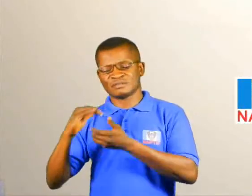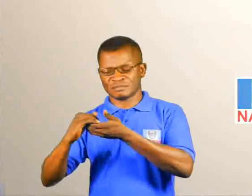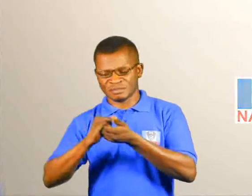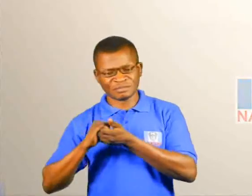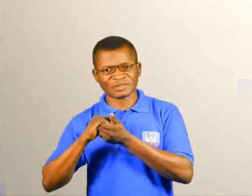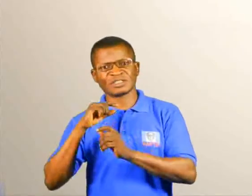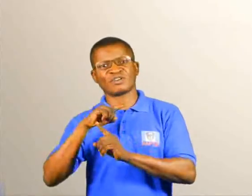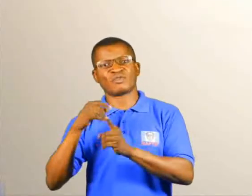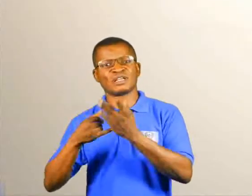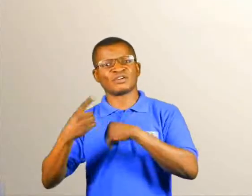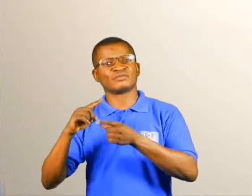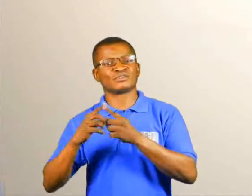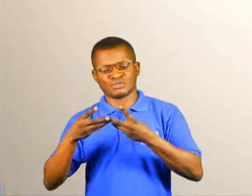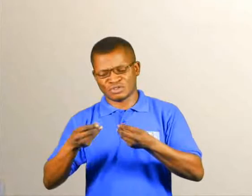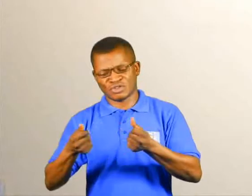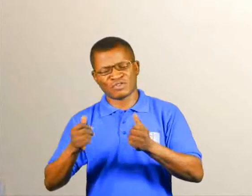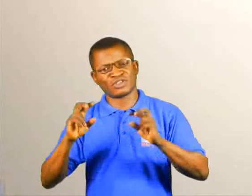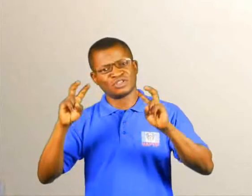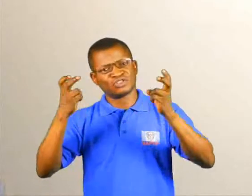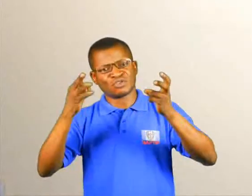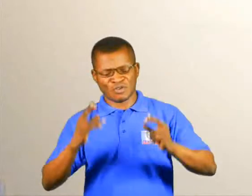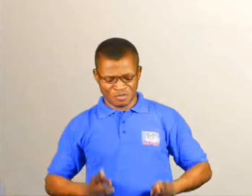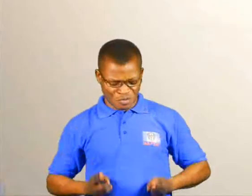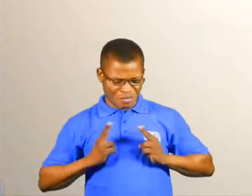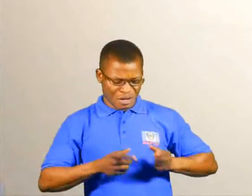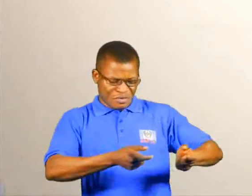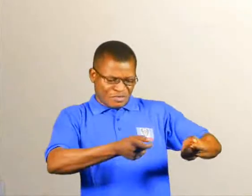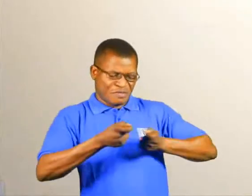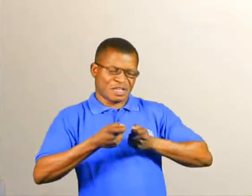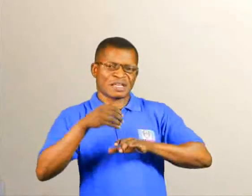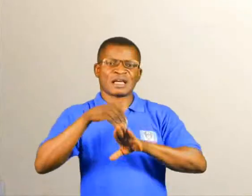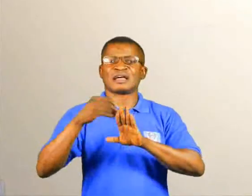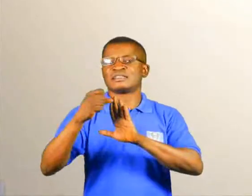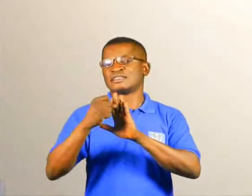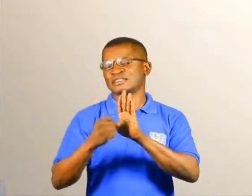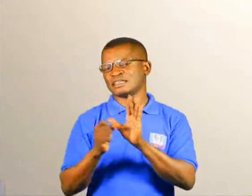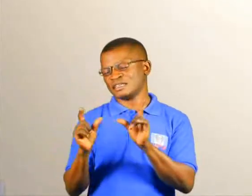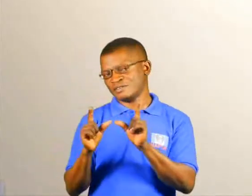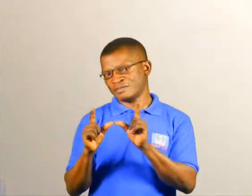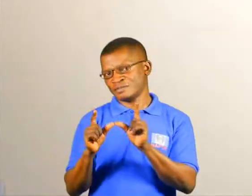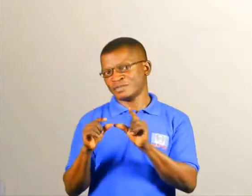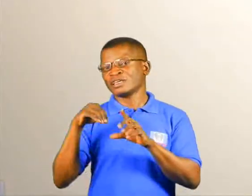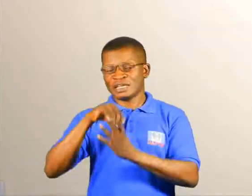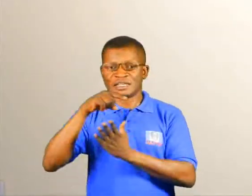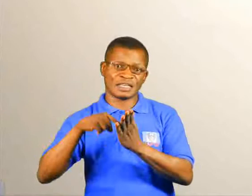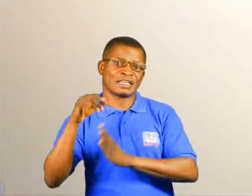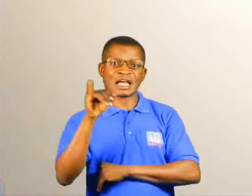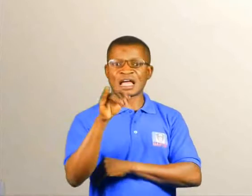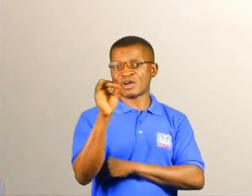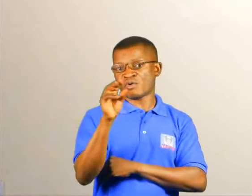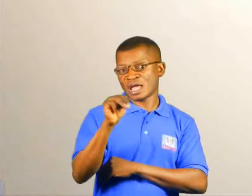enhancing coordination and collaboration when it comes to addressing issues of human trafficking at state level. In this